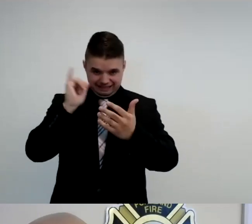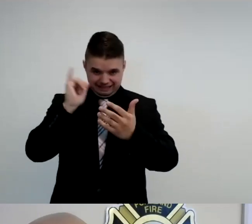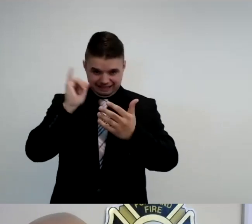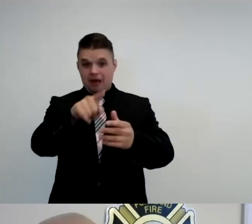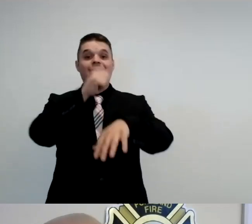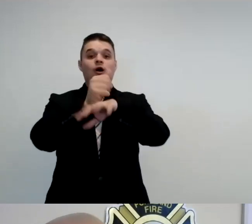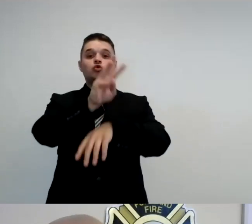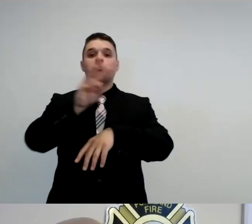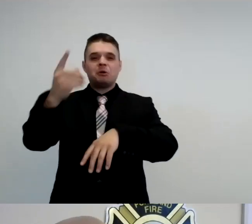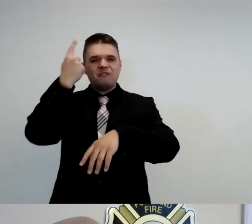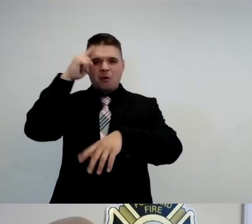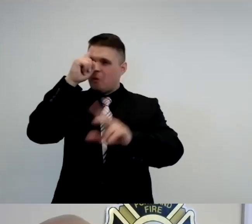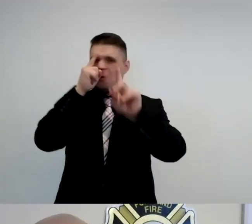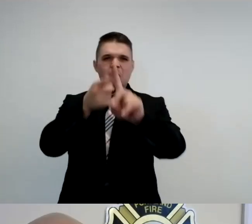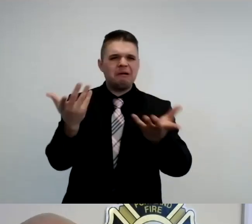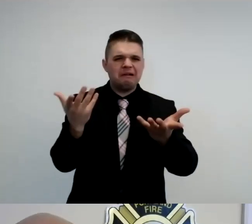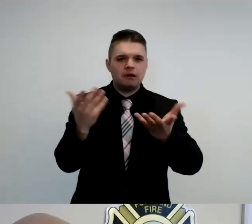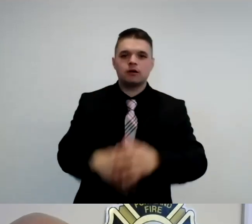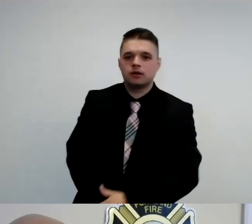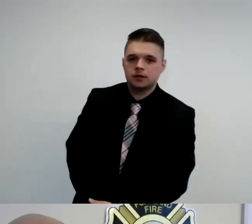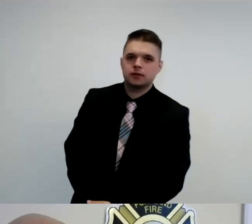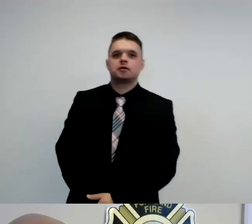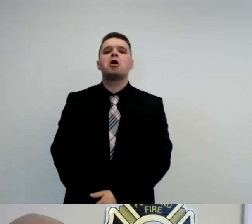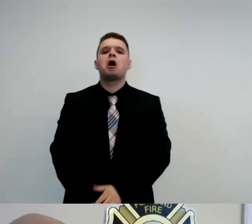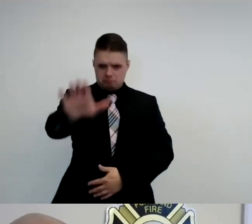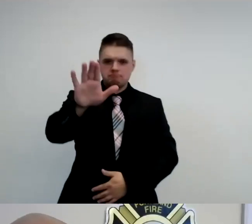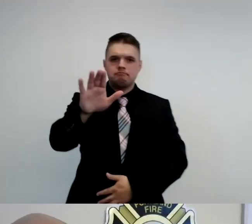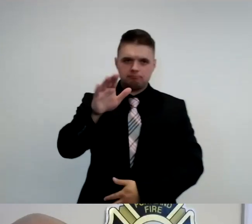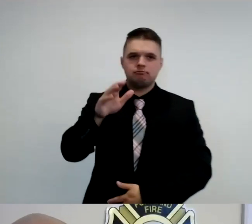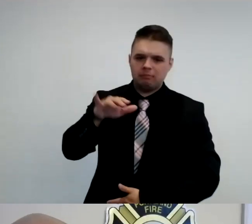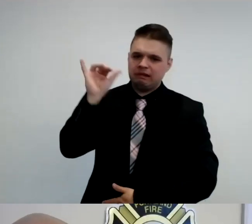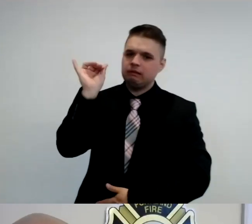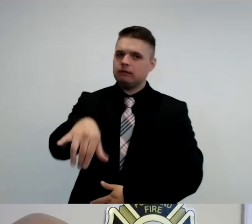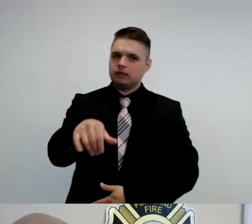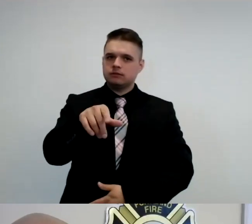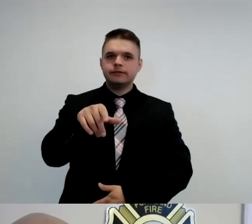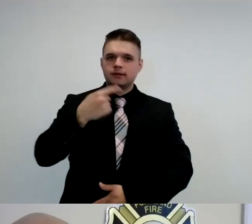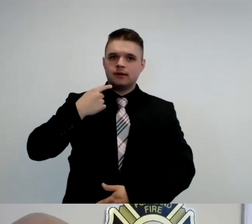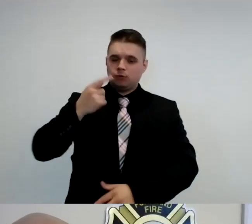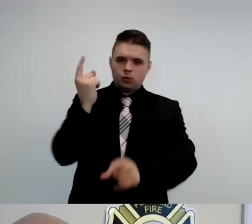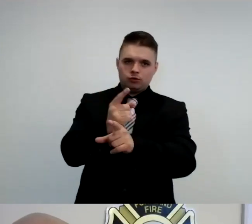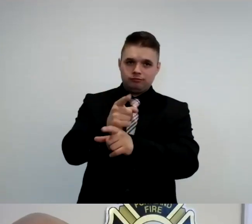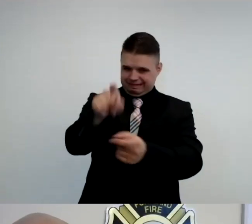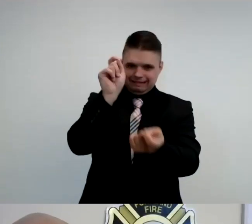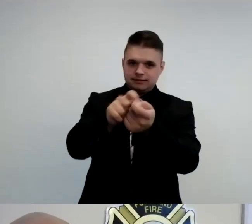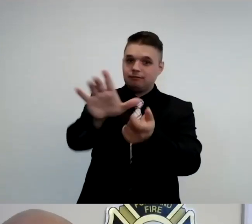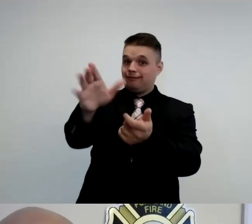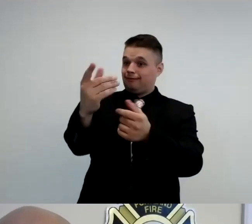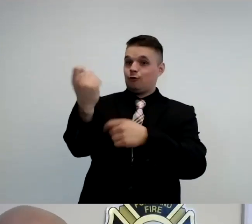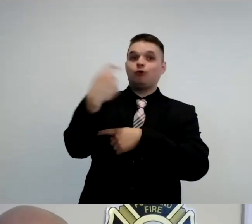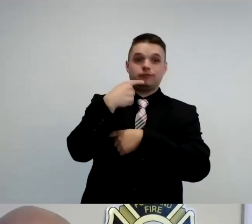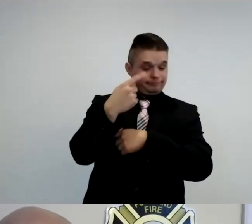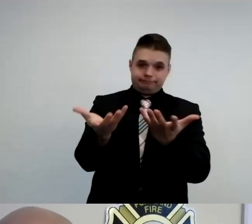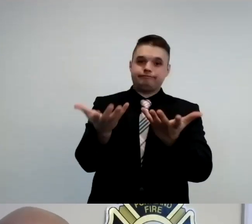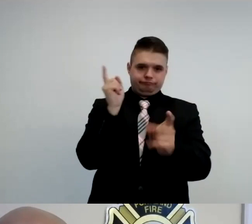Yeah, I think I can answer for that one. That's exactly what we're trying to do, Sarah. We are, for